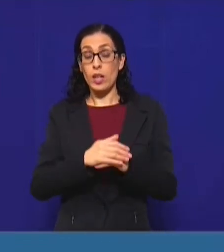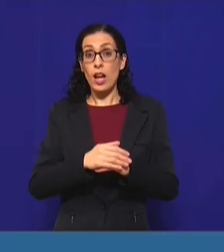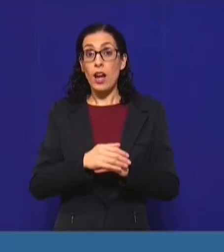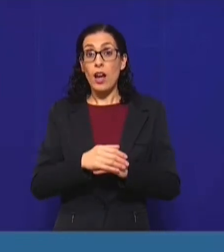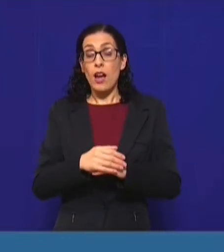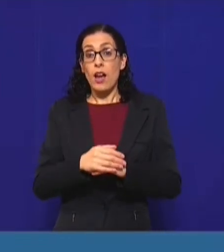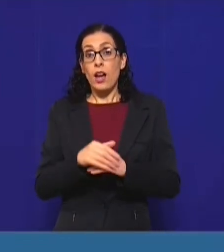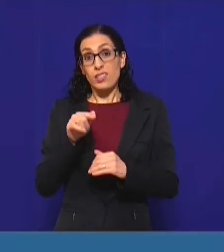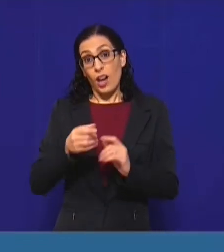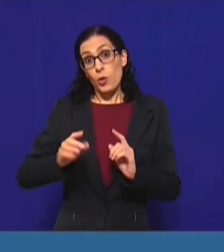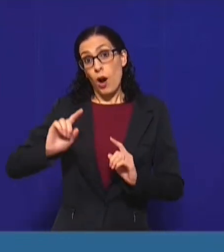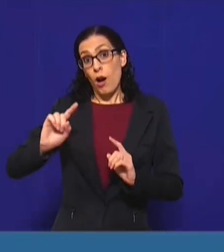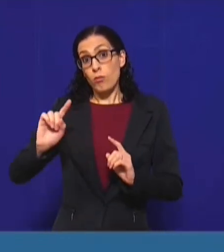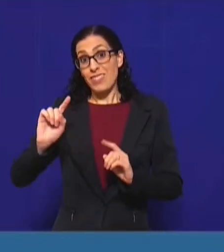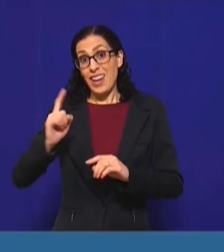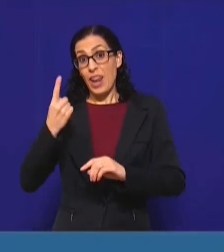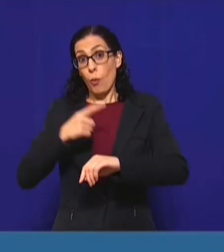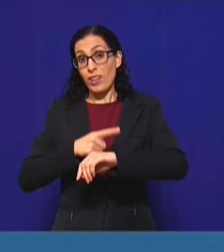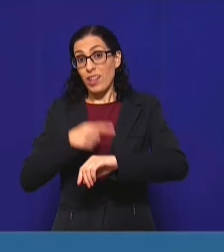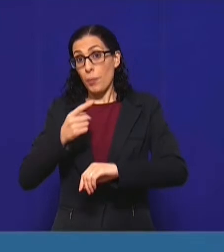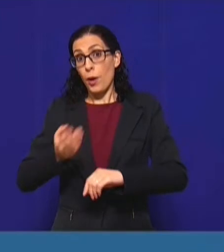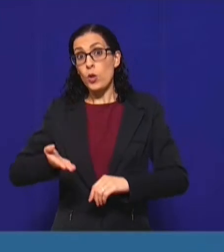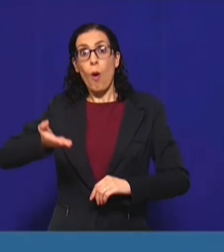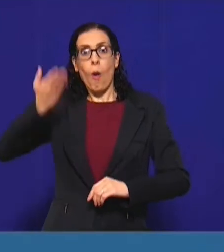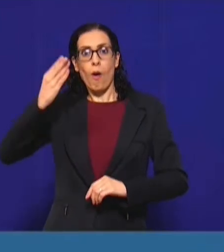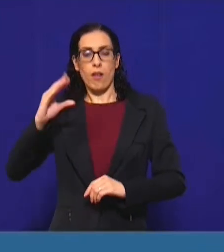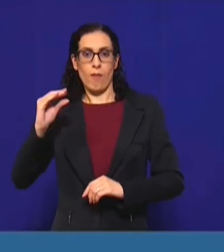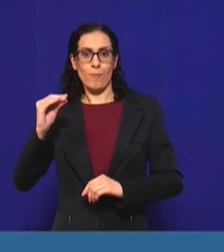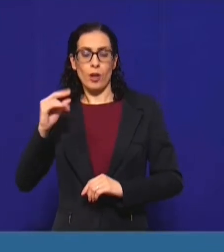average li qed jindika wkoll xenarju fejn